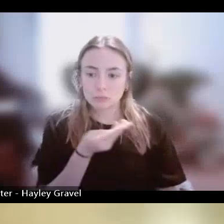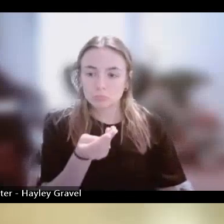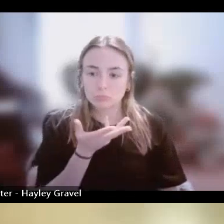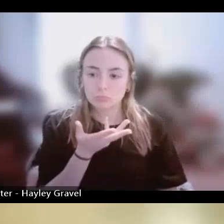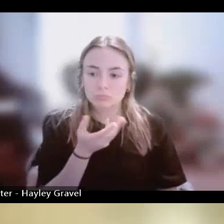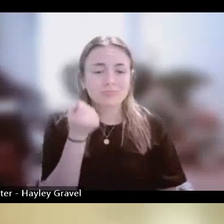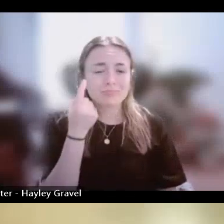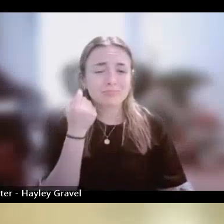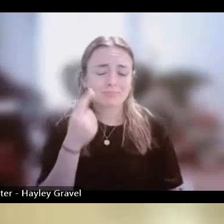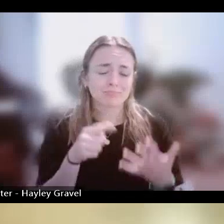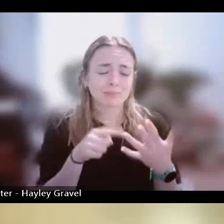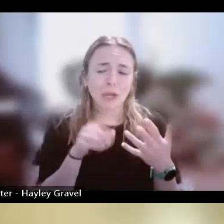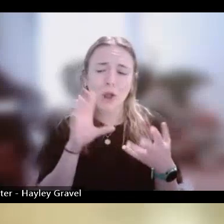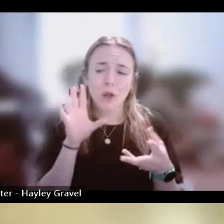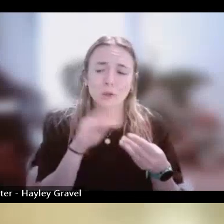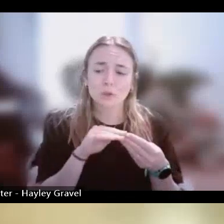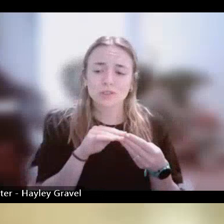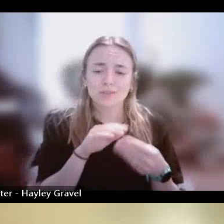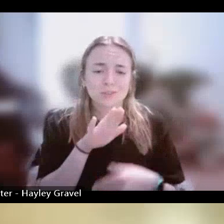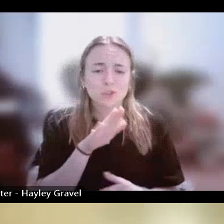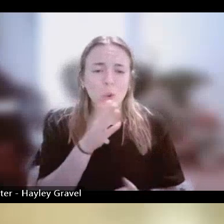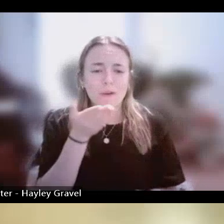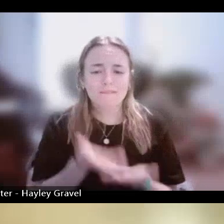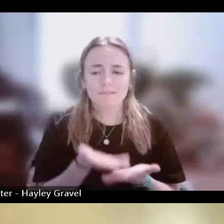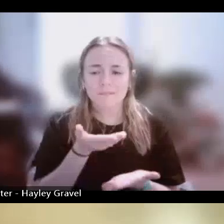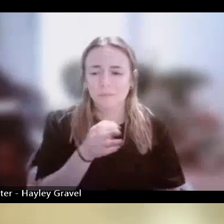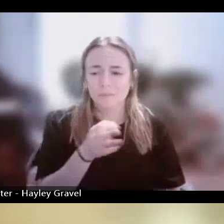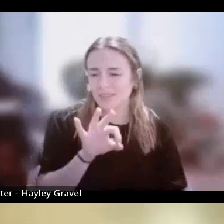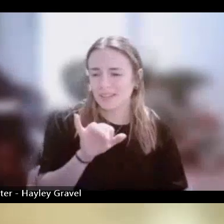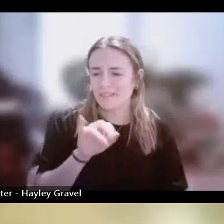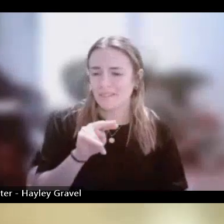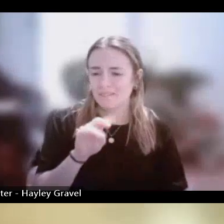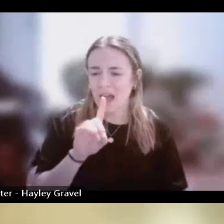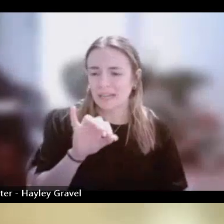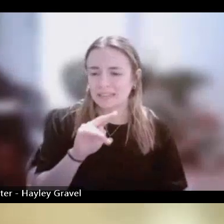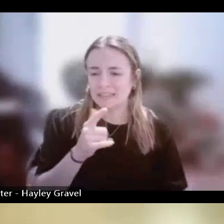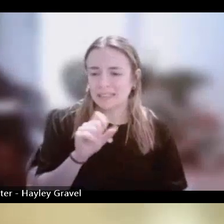your findings. What did you find? What did you find in your research?